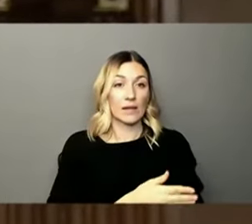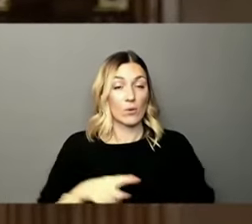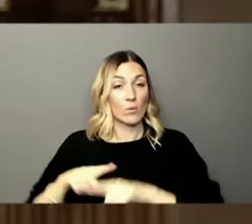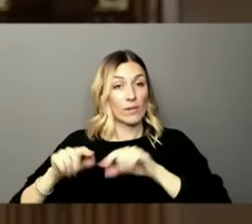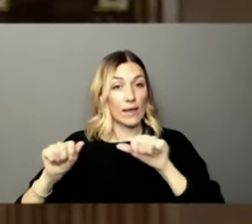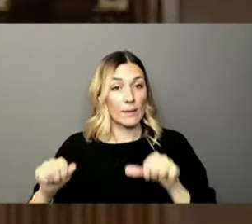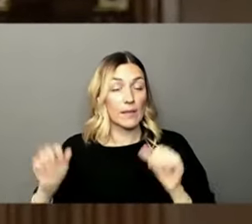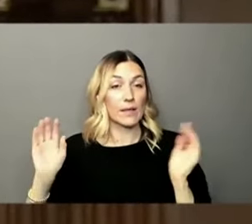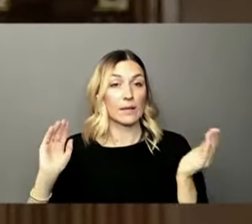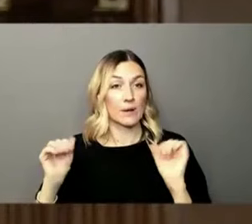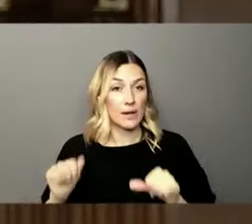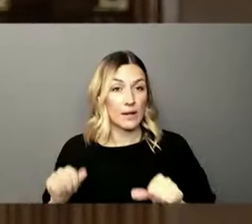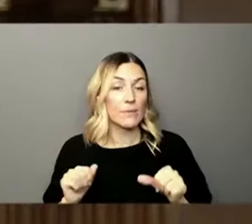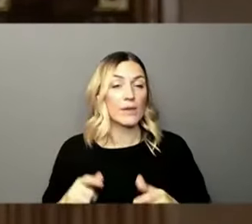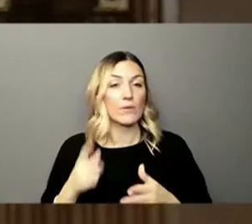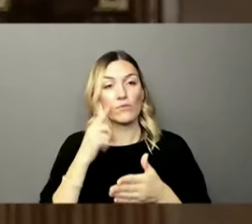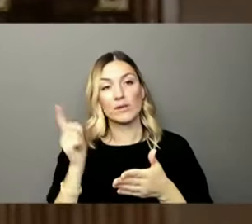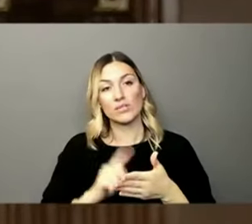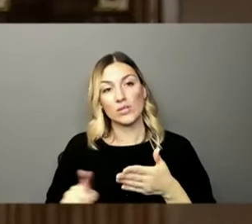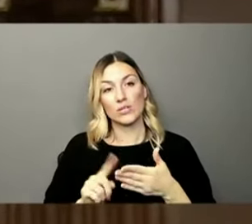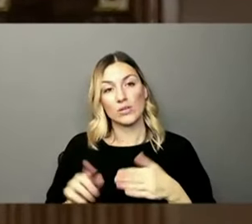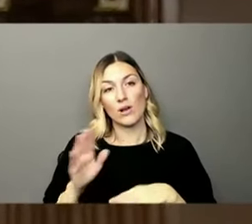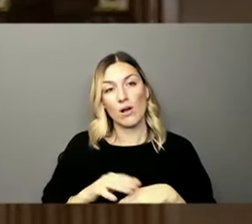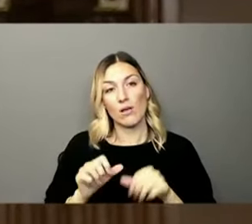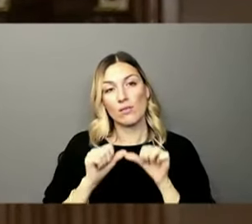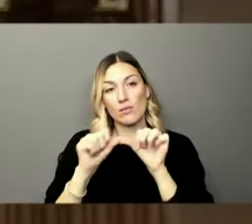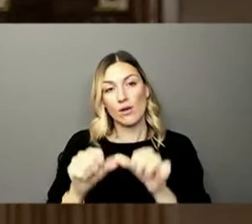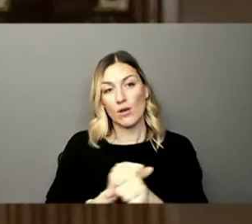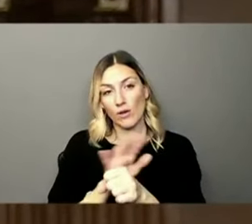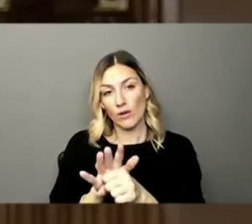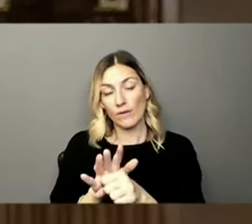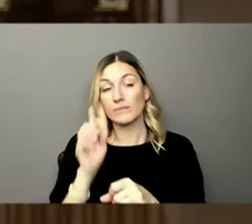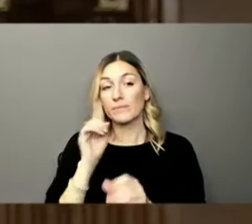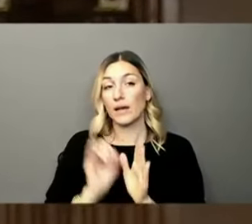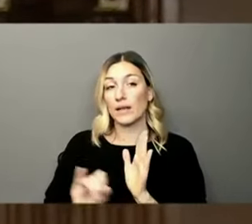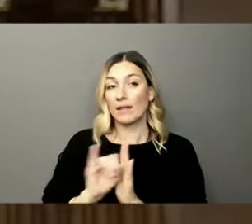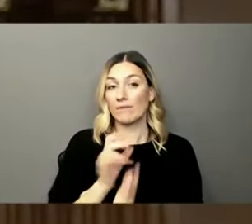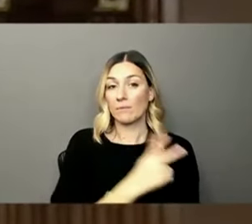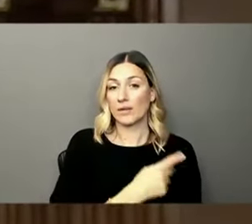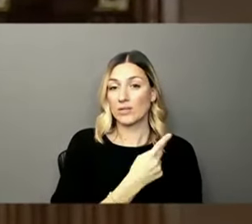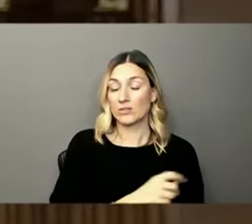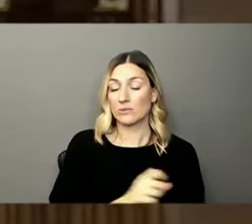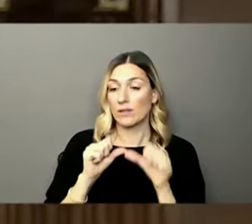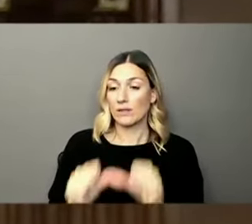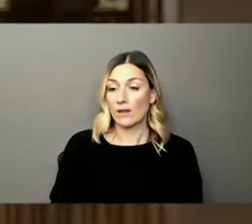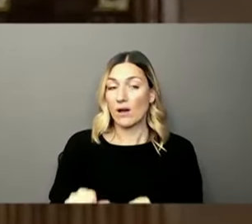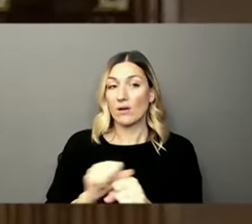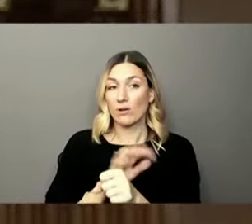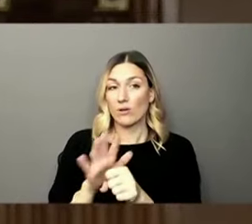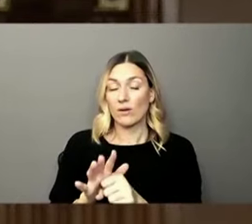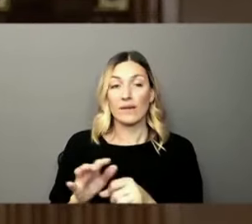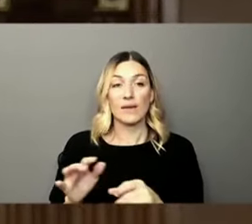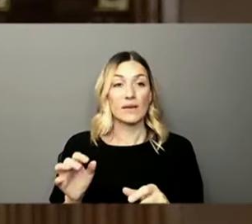comparability of research findings on long COVID. Identifying patients with long COVID in electronic health record